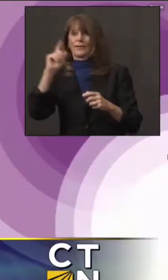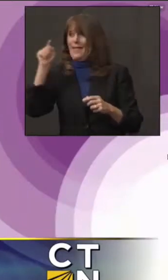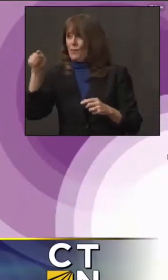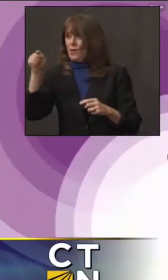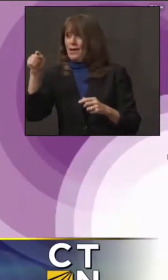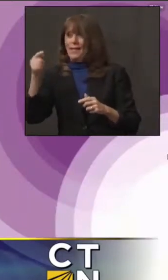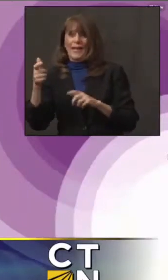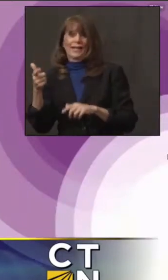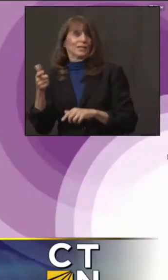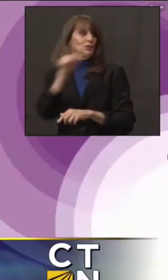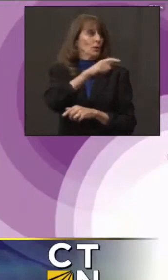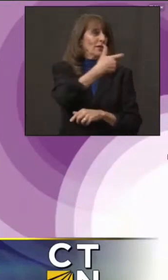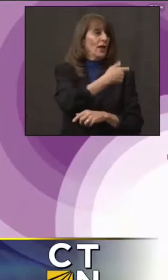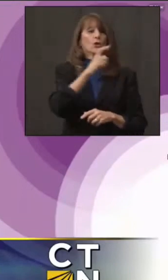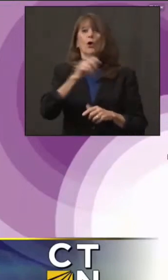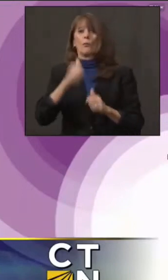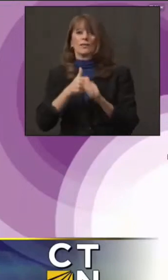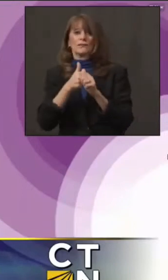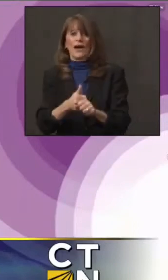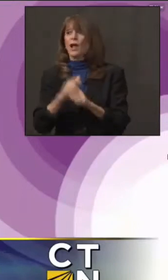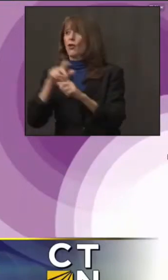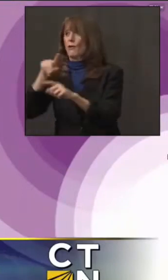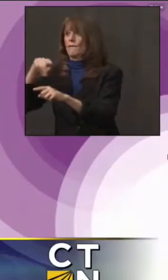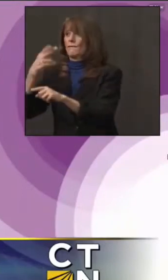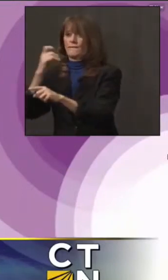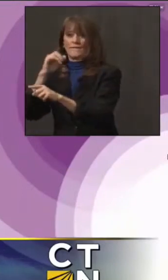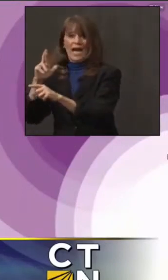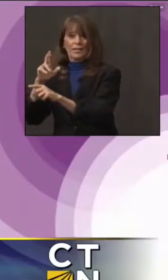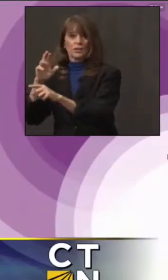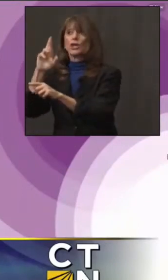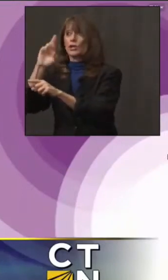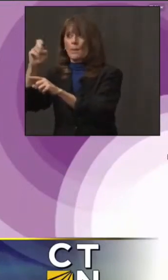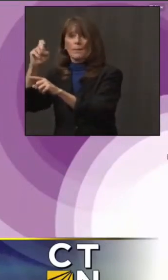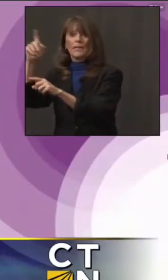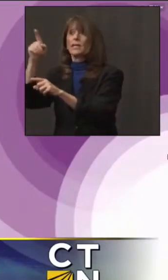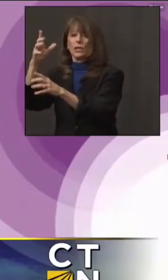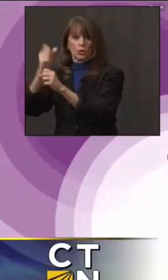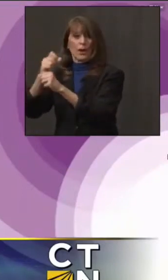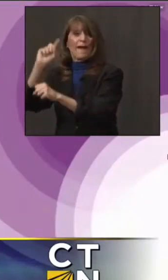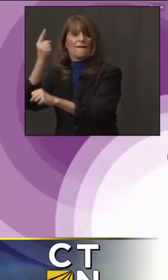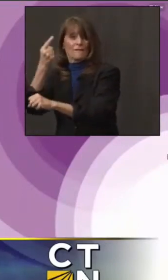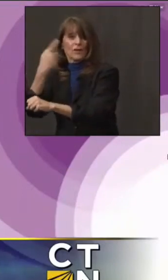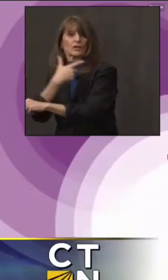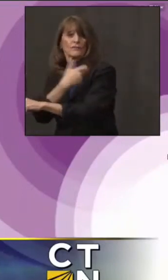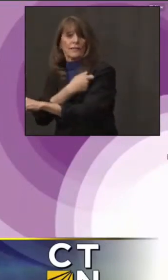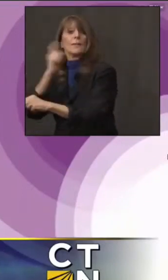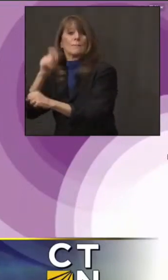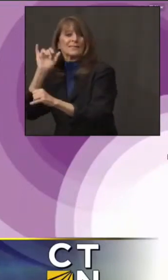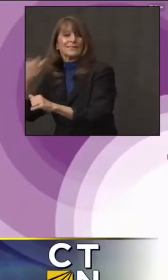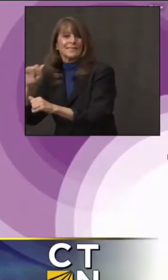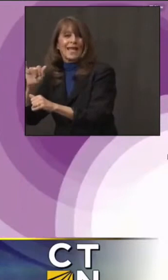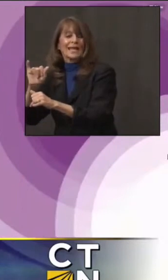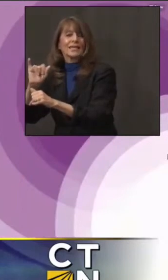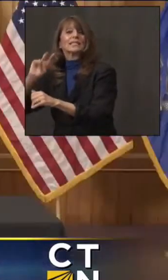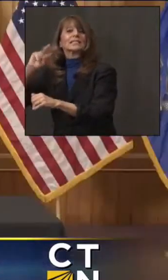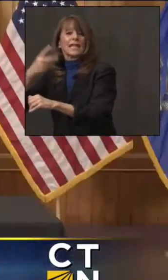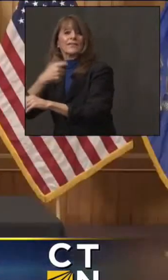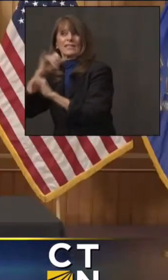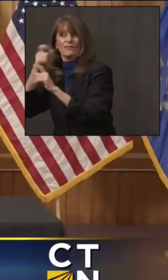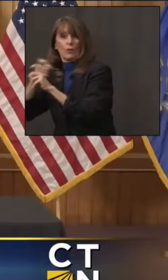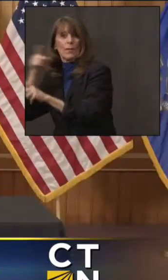injection. So if you start off with Pfizer, you've got to stay with Pfizer, and the same thing relates to the Moderna vaccine. Thank